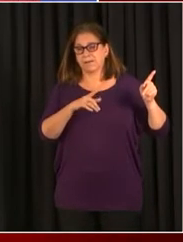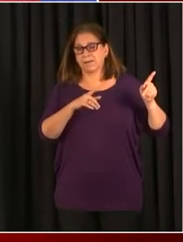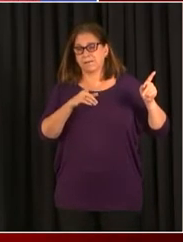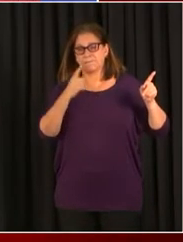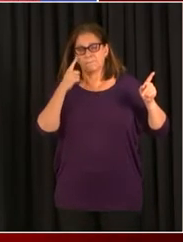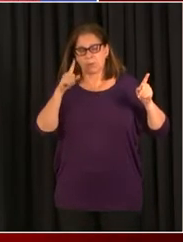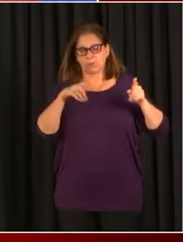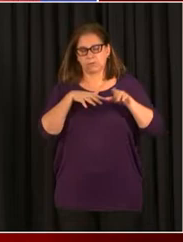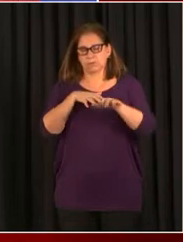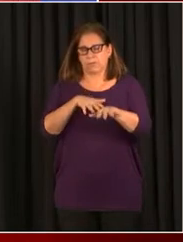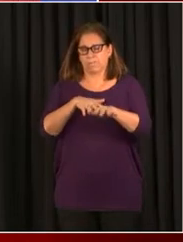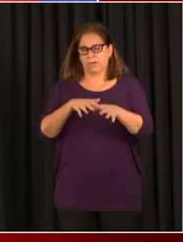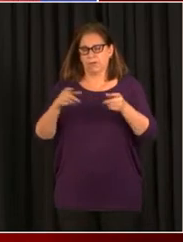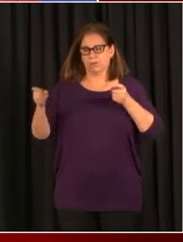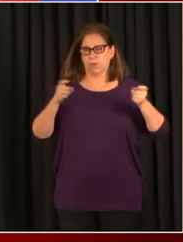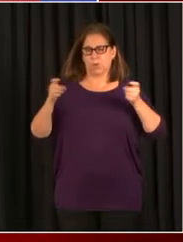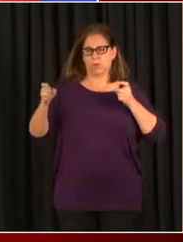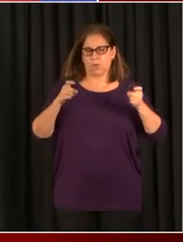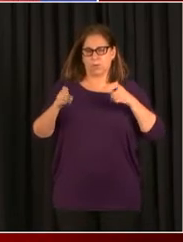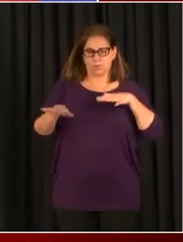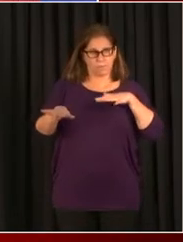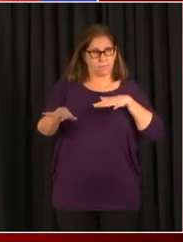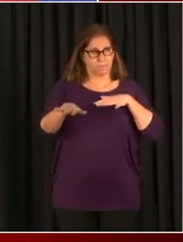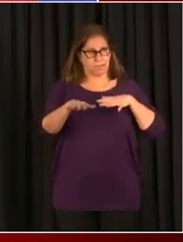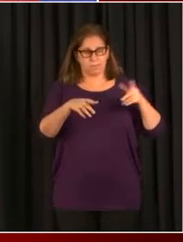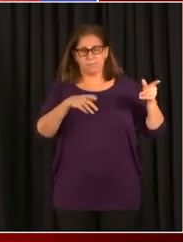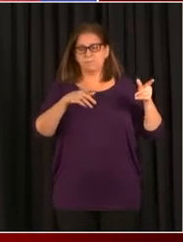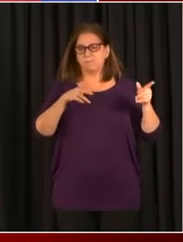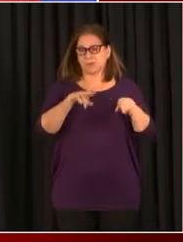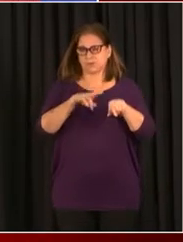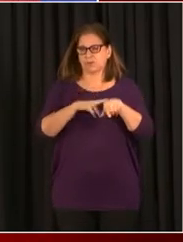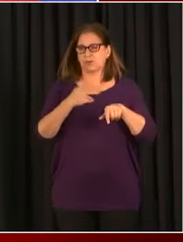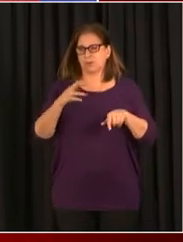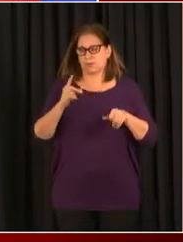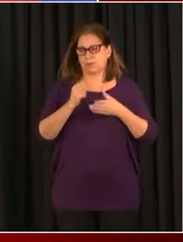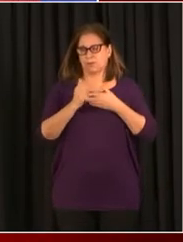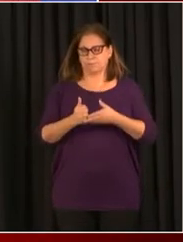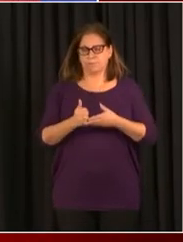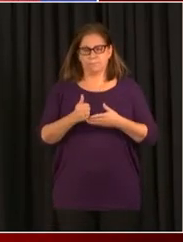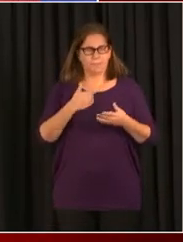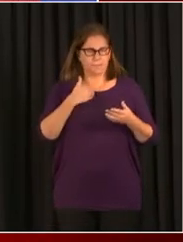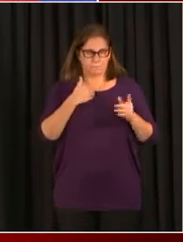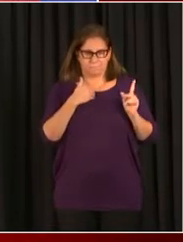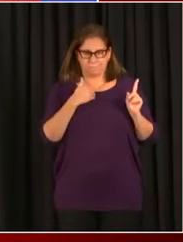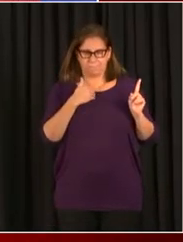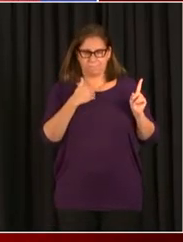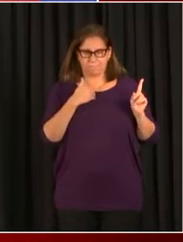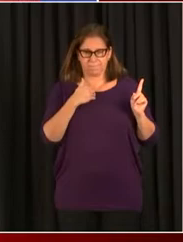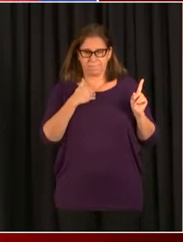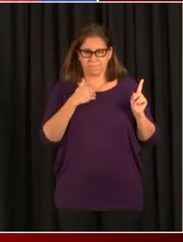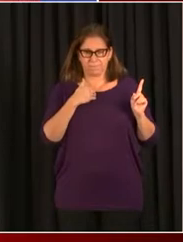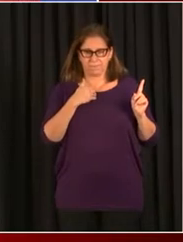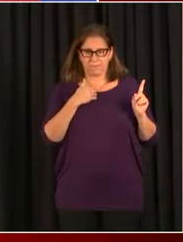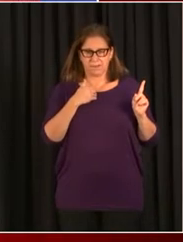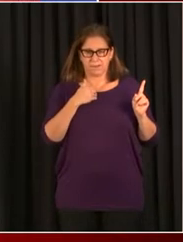Yes, Sam. Yes, Mayor, just curious, Initiative 81,